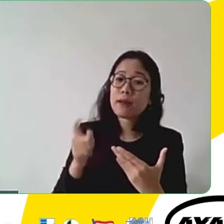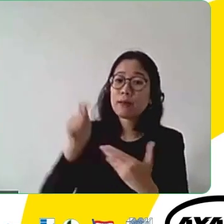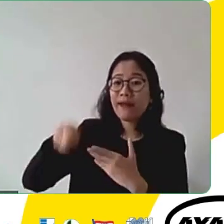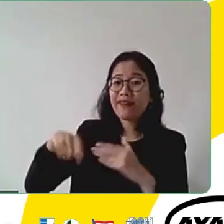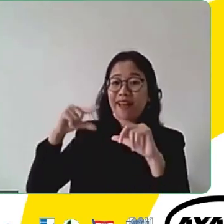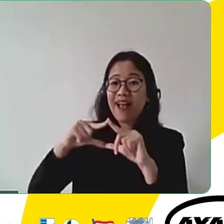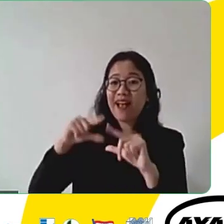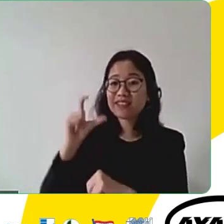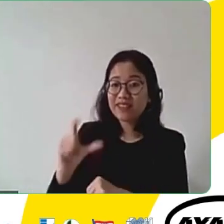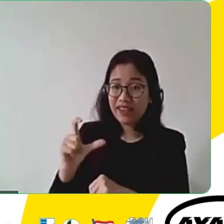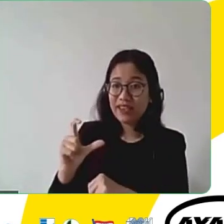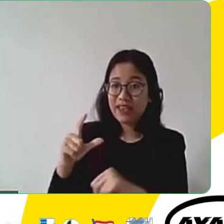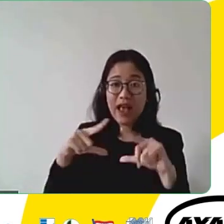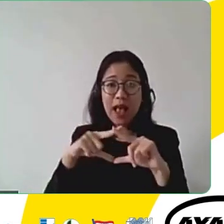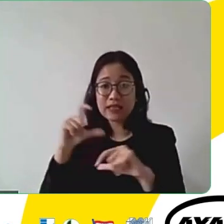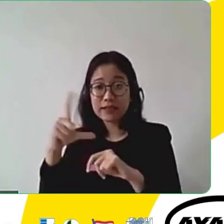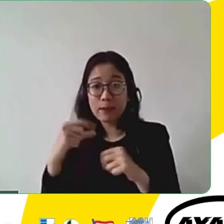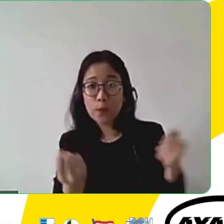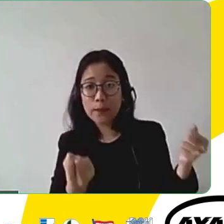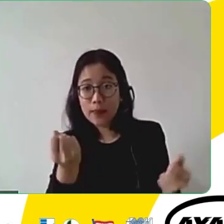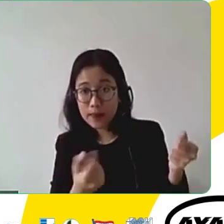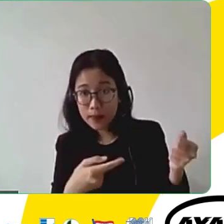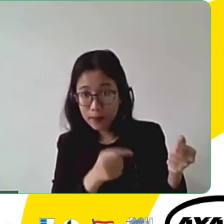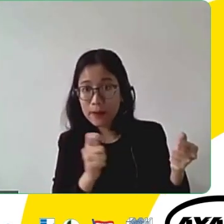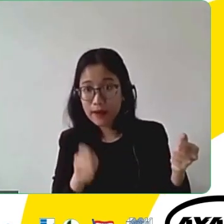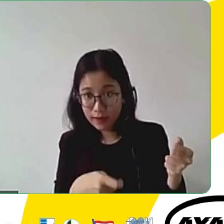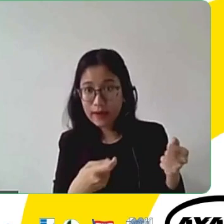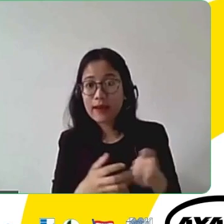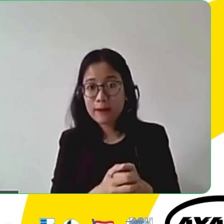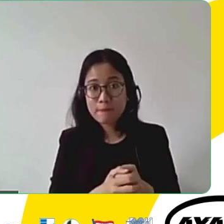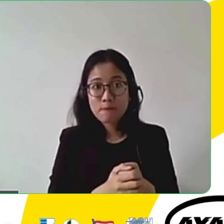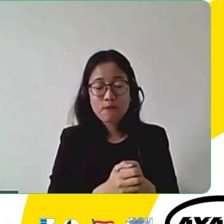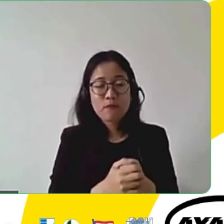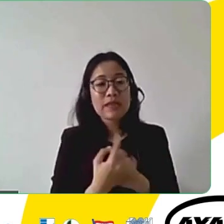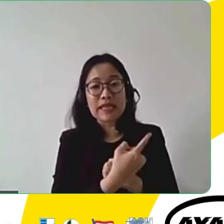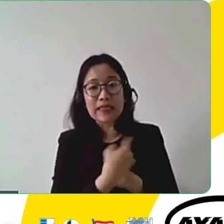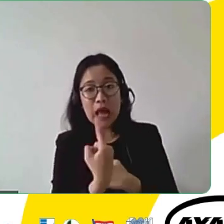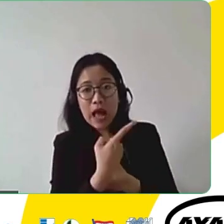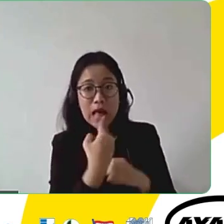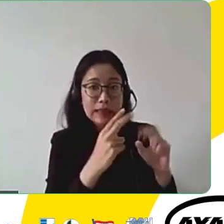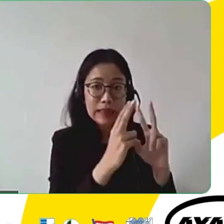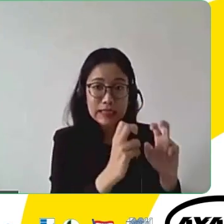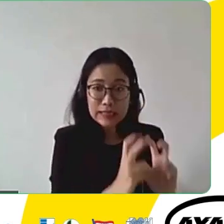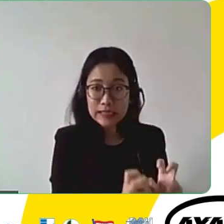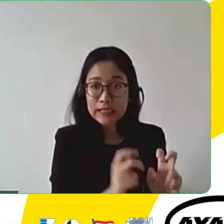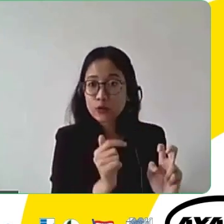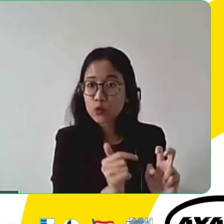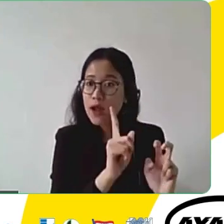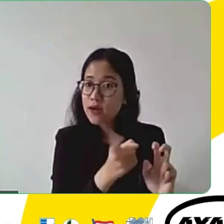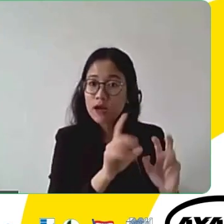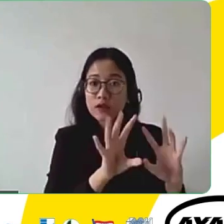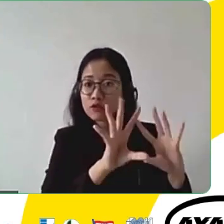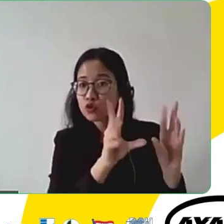from Depok to Gatot Subroto, we also did the